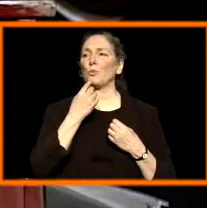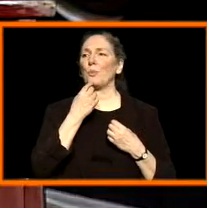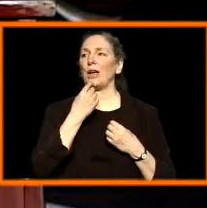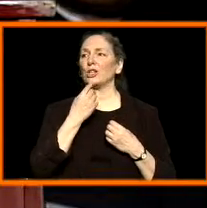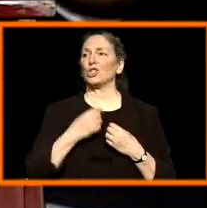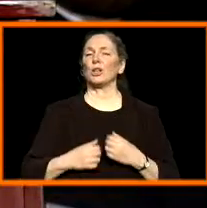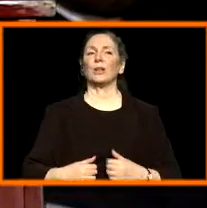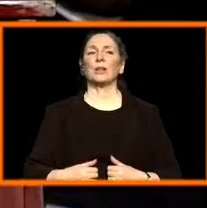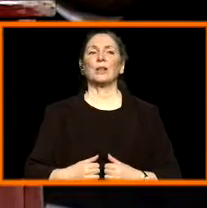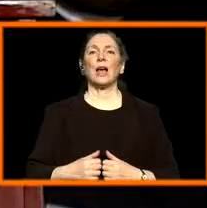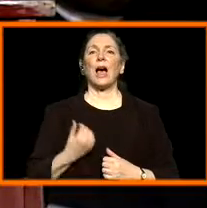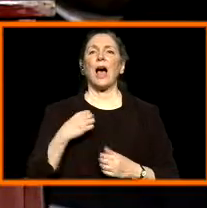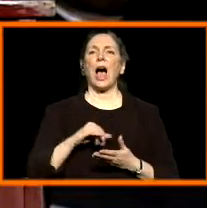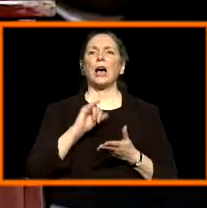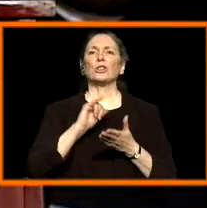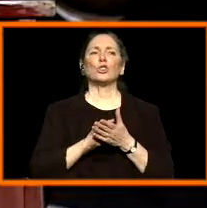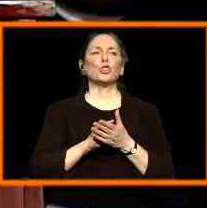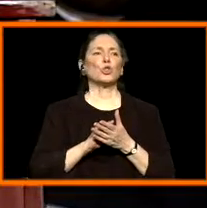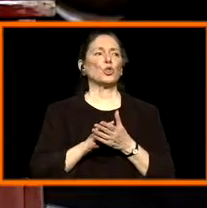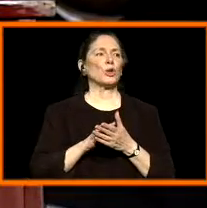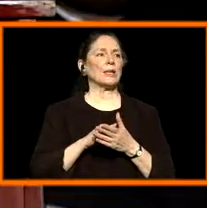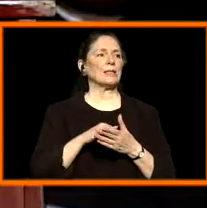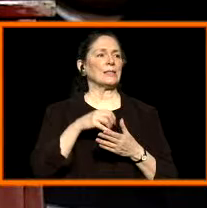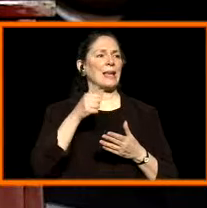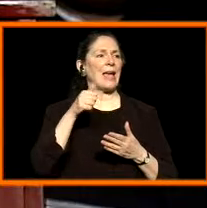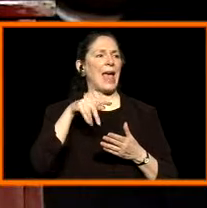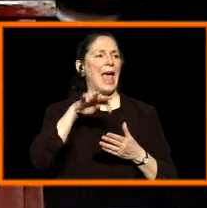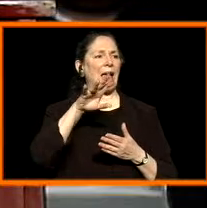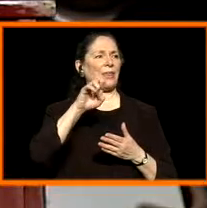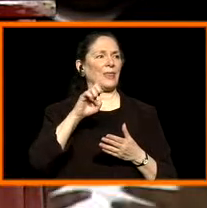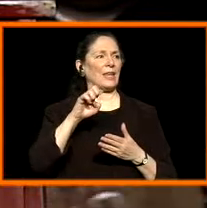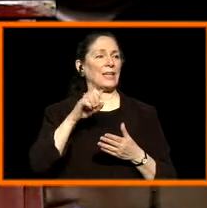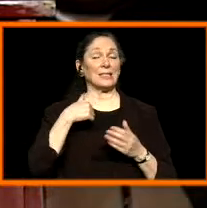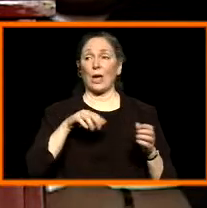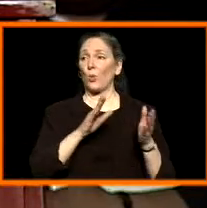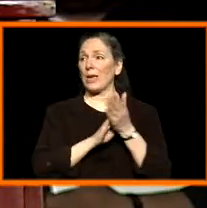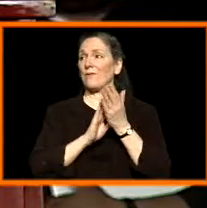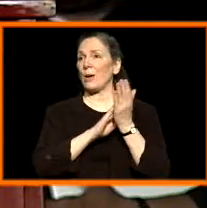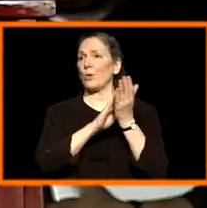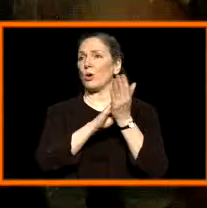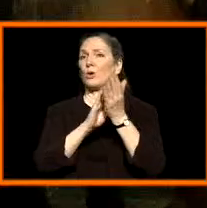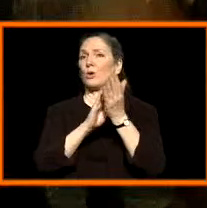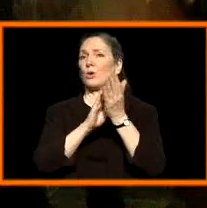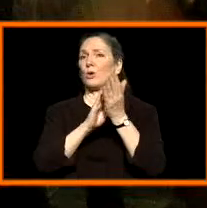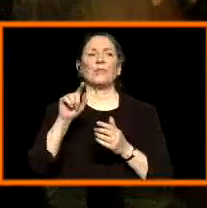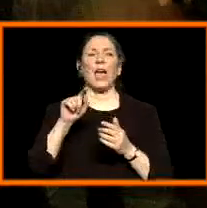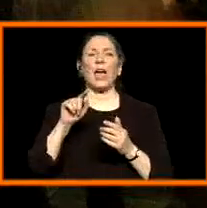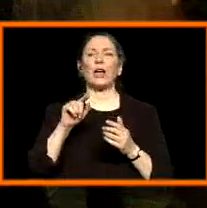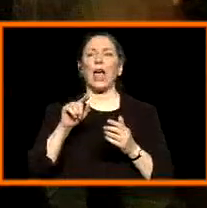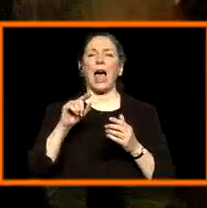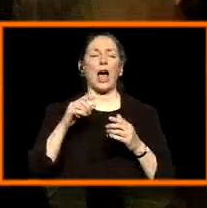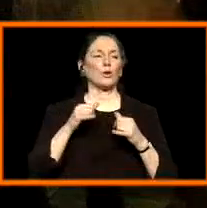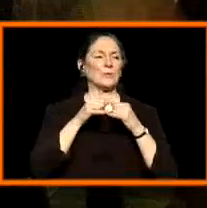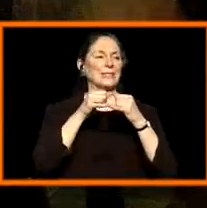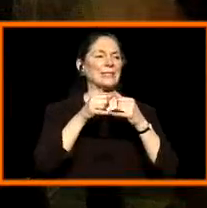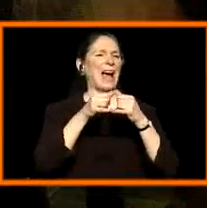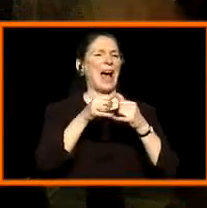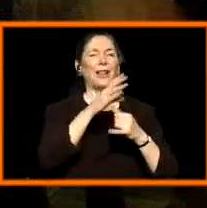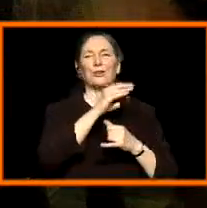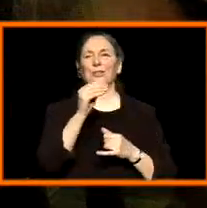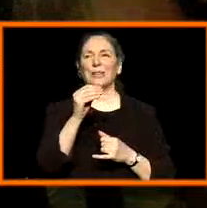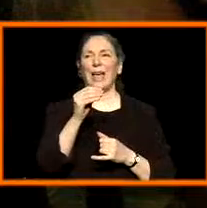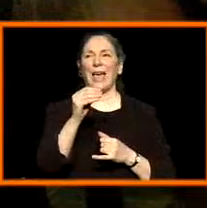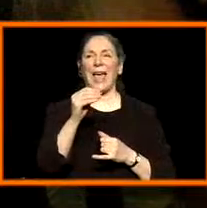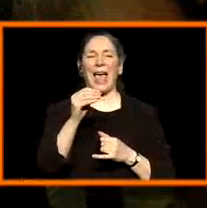mention our student athletes. Can we give them a round of applause? They are scholars